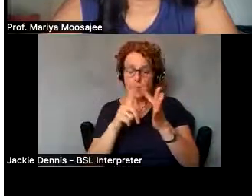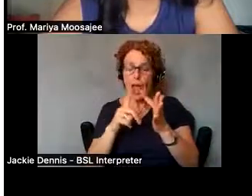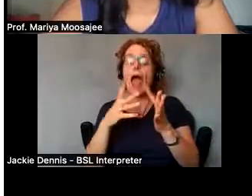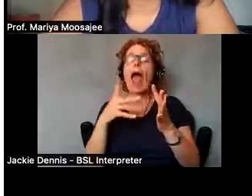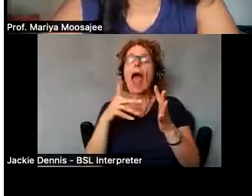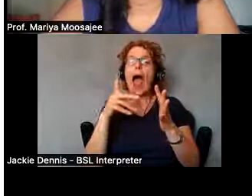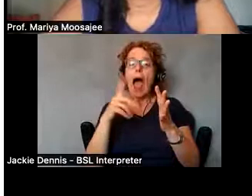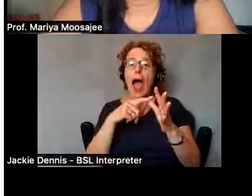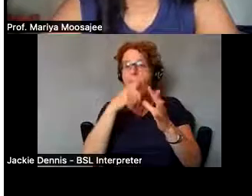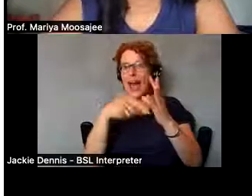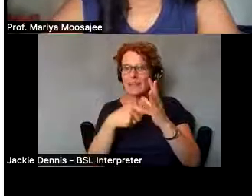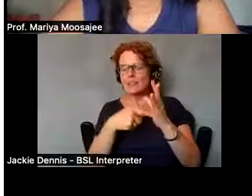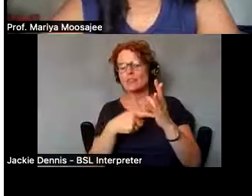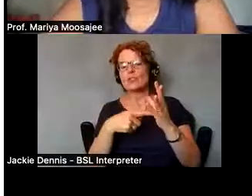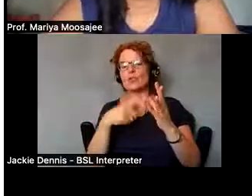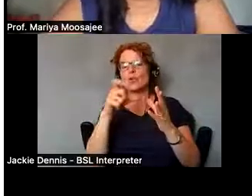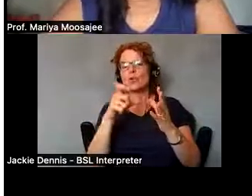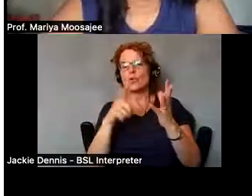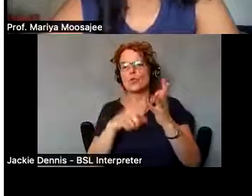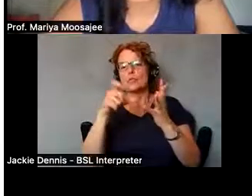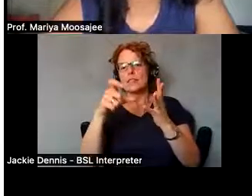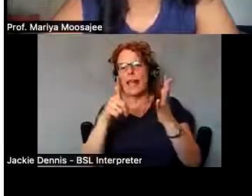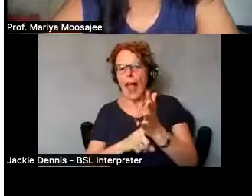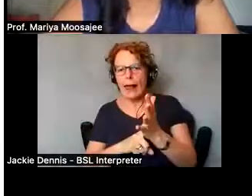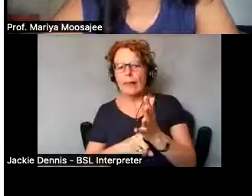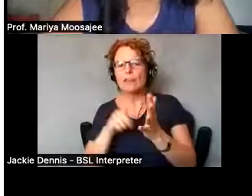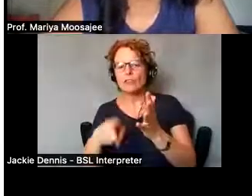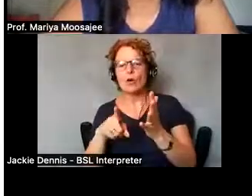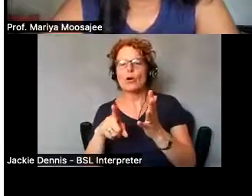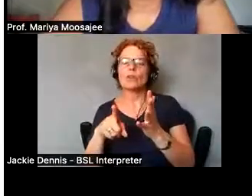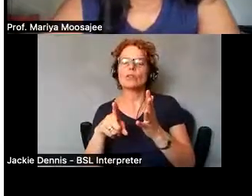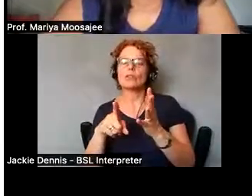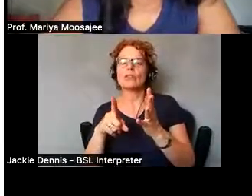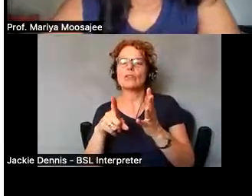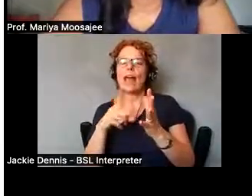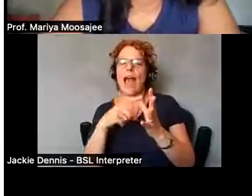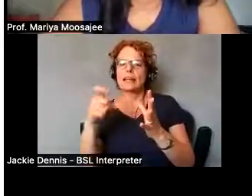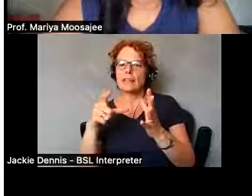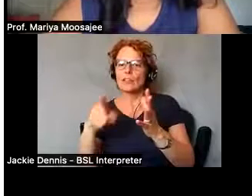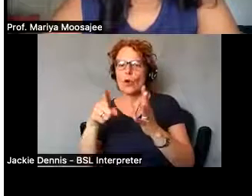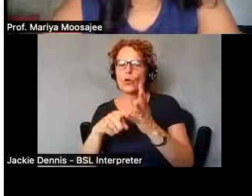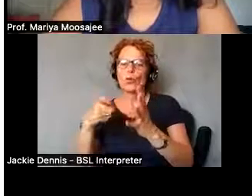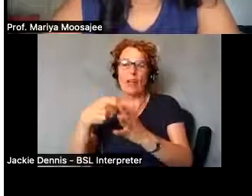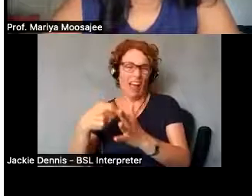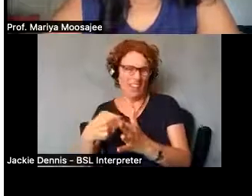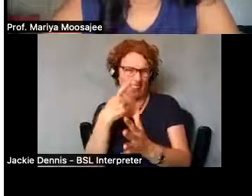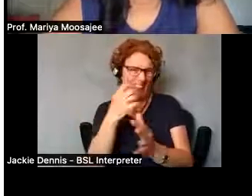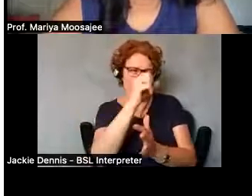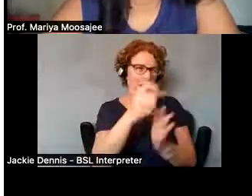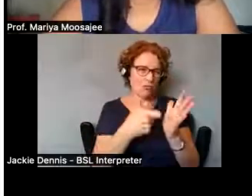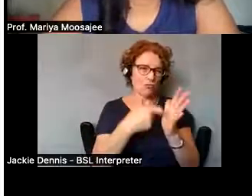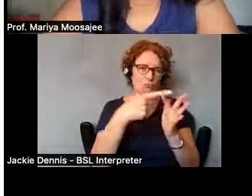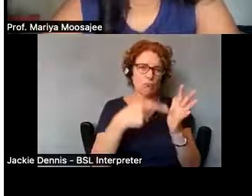m.moosajee@ucl.ac.uk. I mean, you can get that from the Retina UK guys or Chloe. If any of you are interested